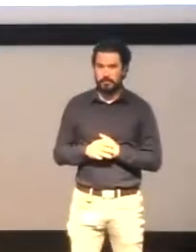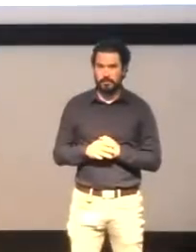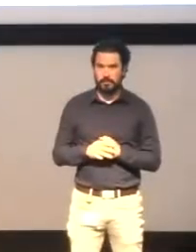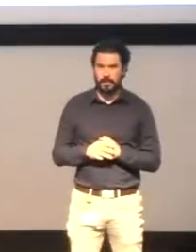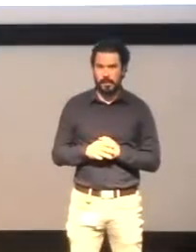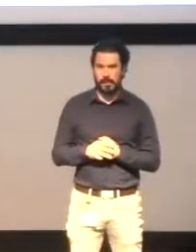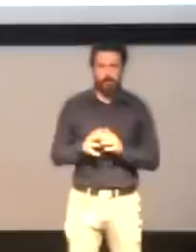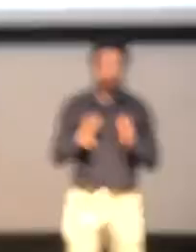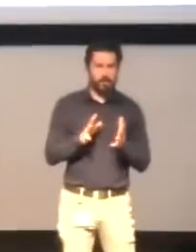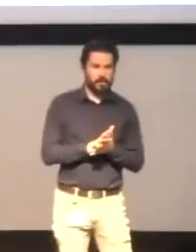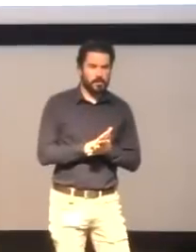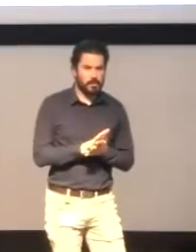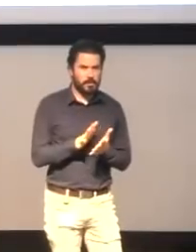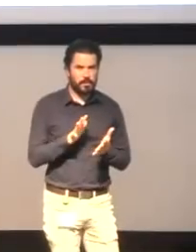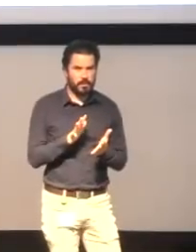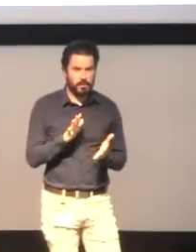So